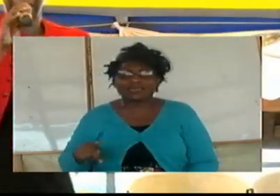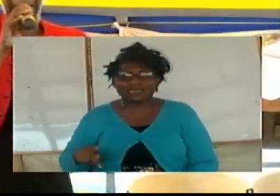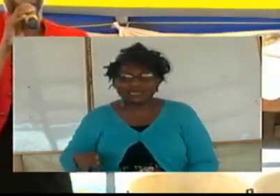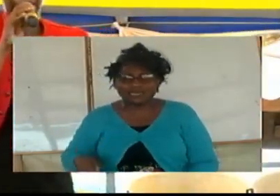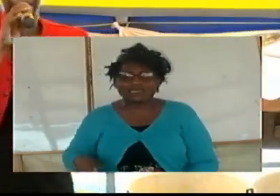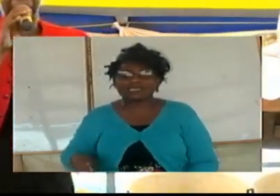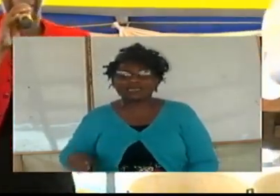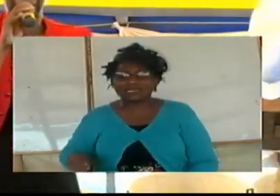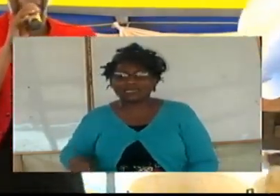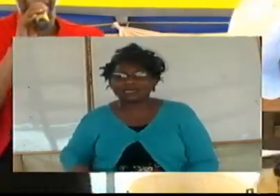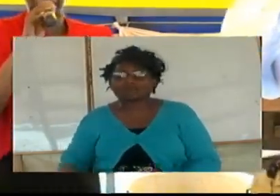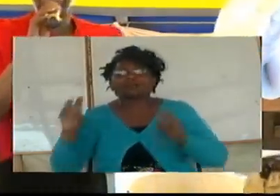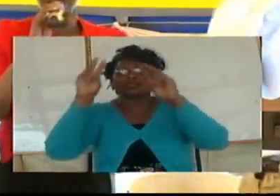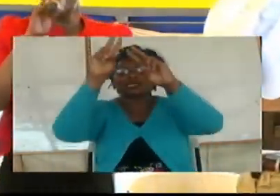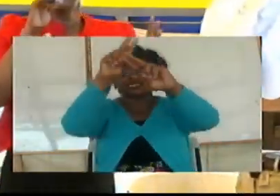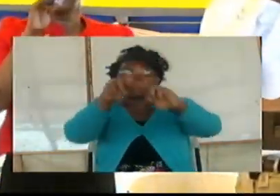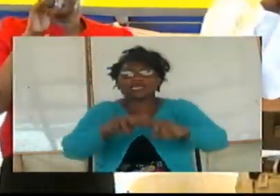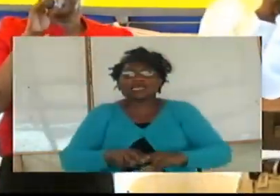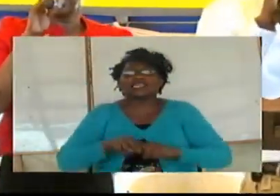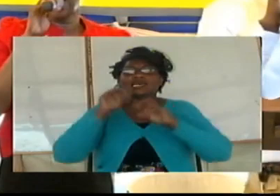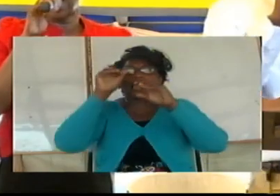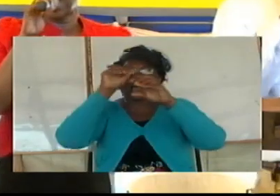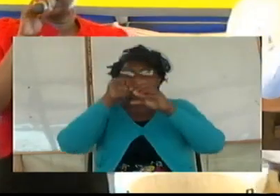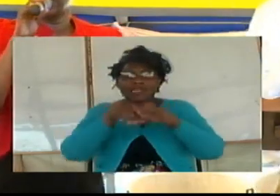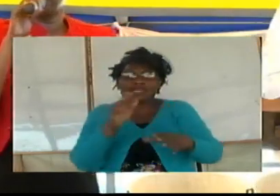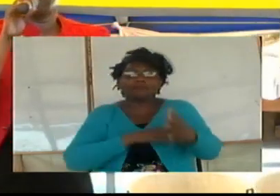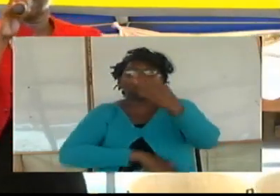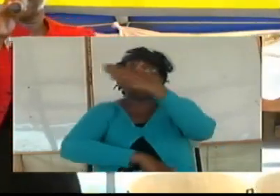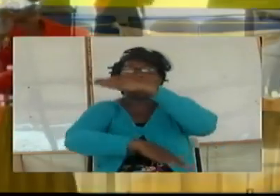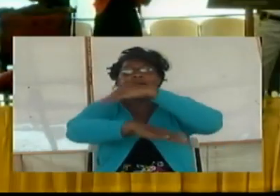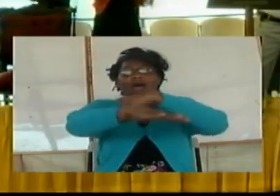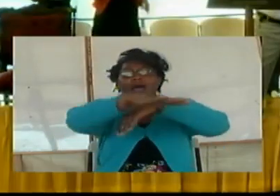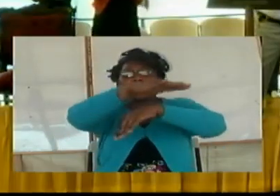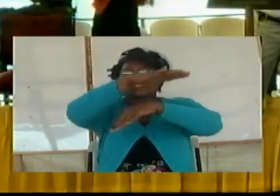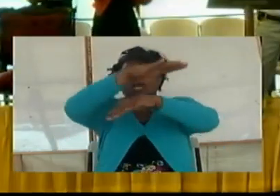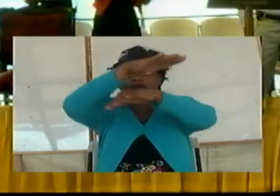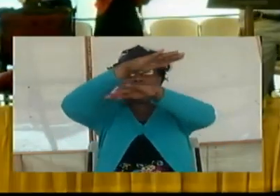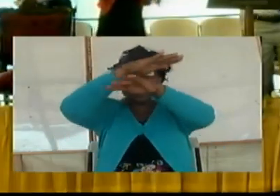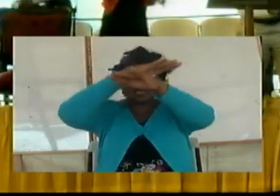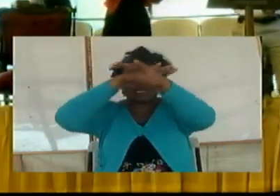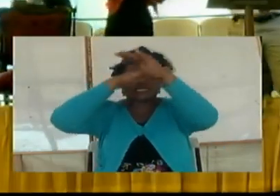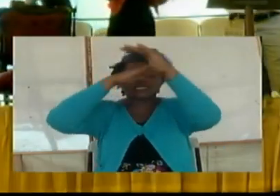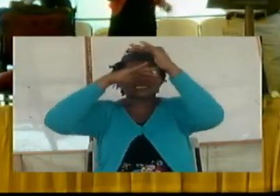risen King. Oh, you're seated in